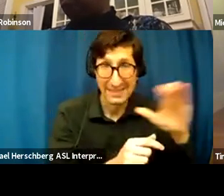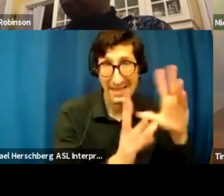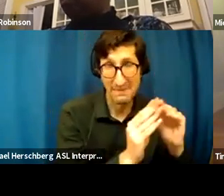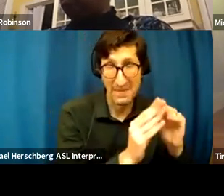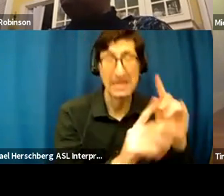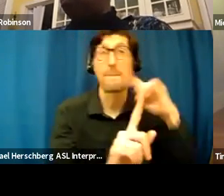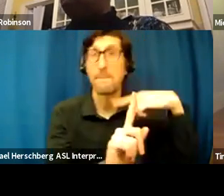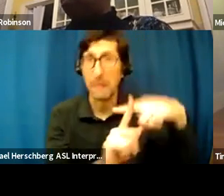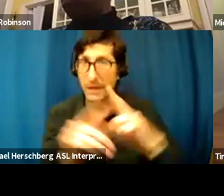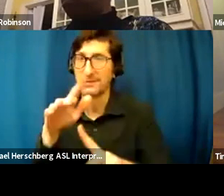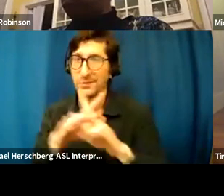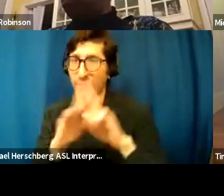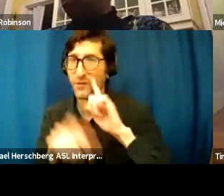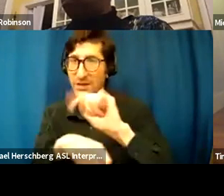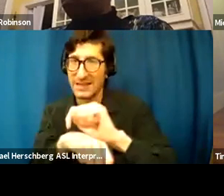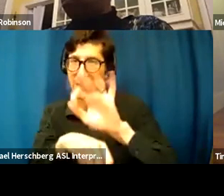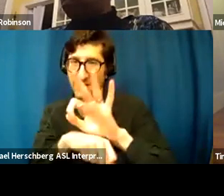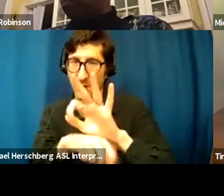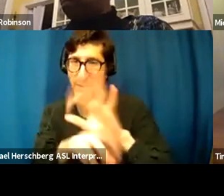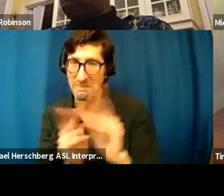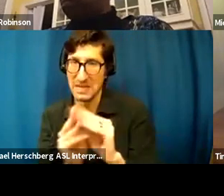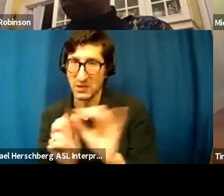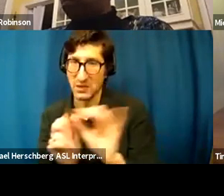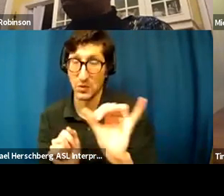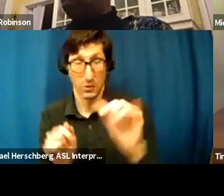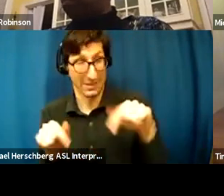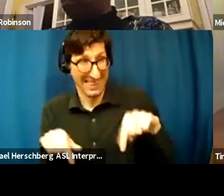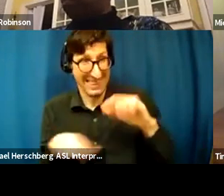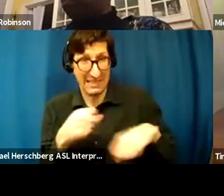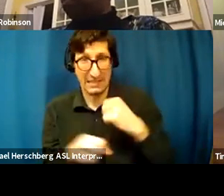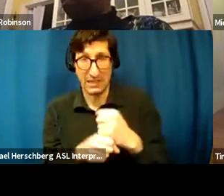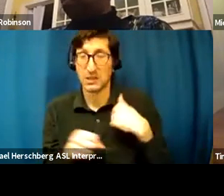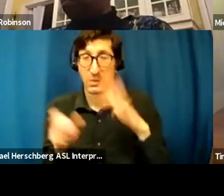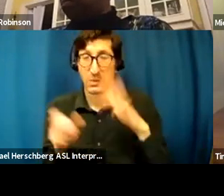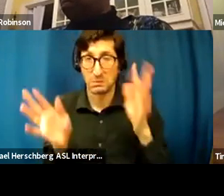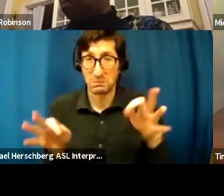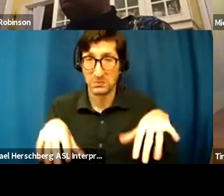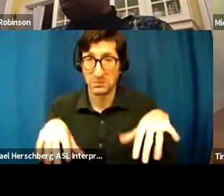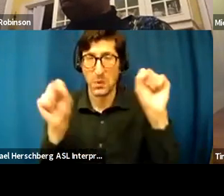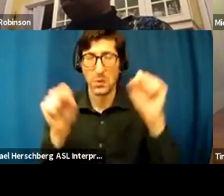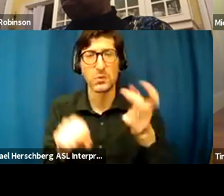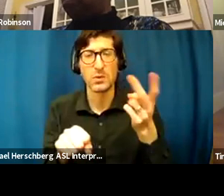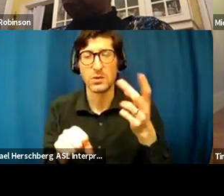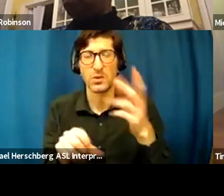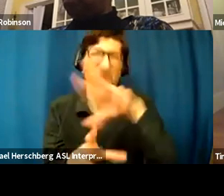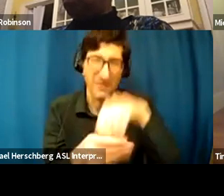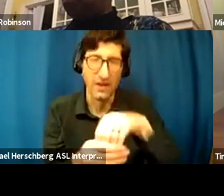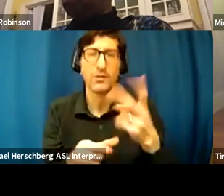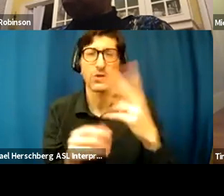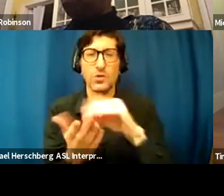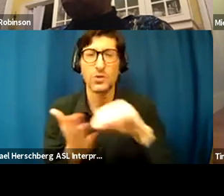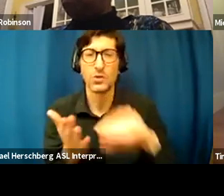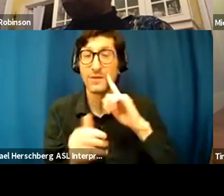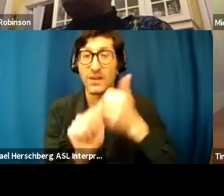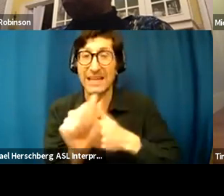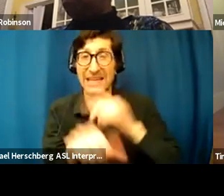And this year we have adopted to make sure to have two students on every task force, where previously we only